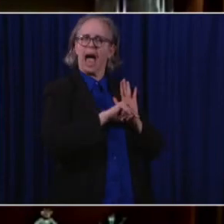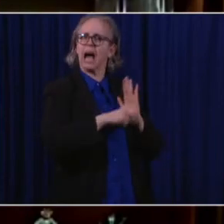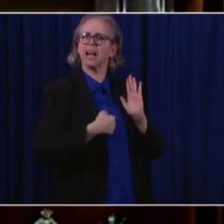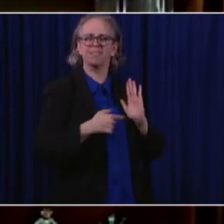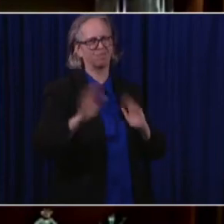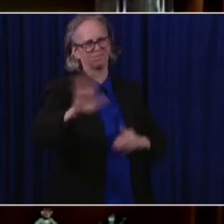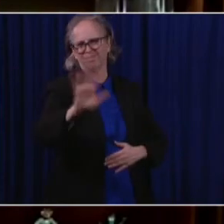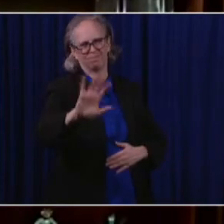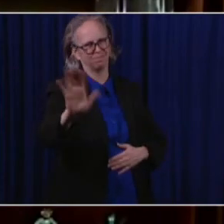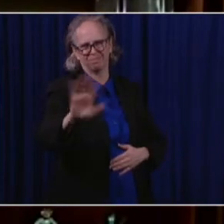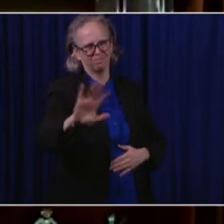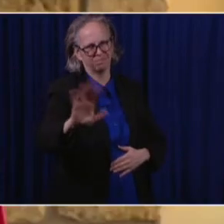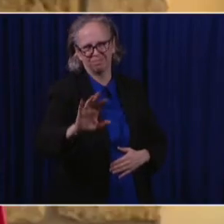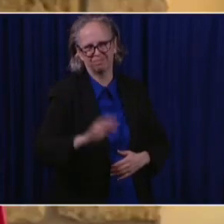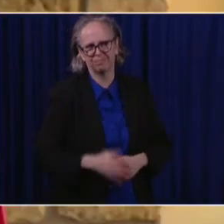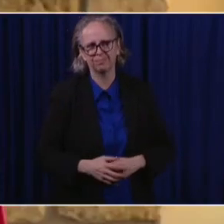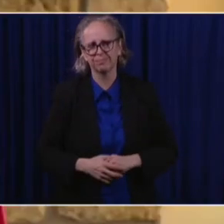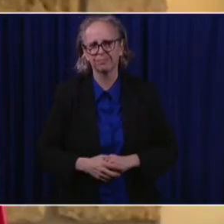not.